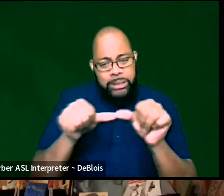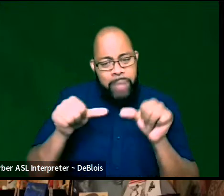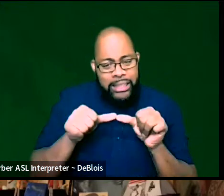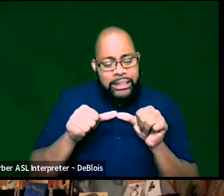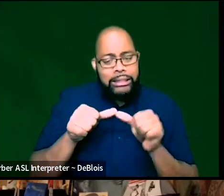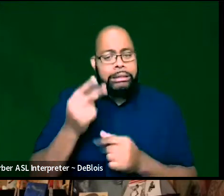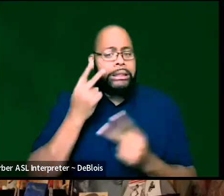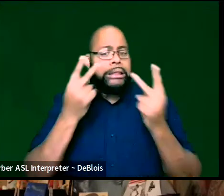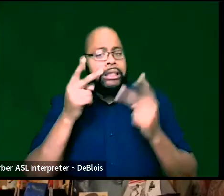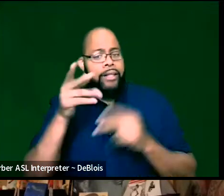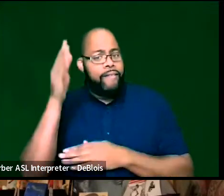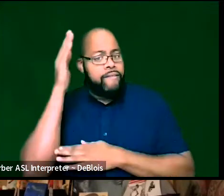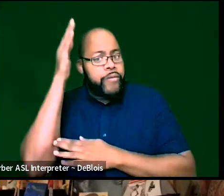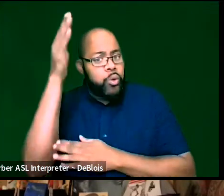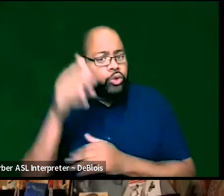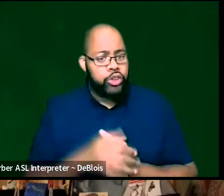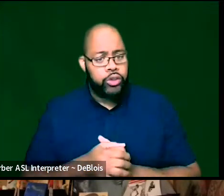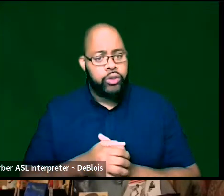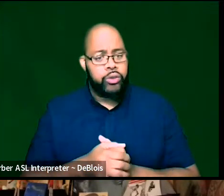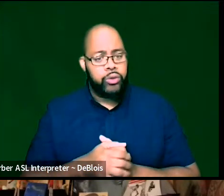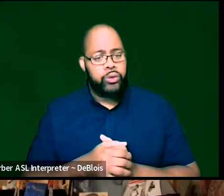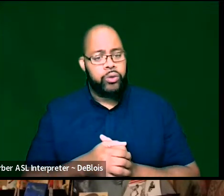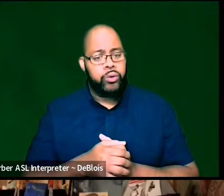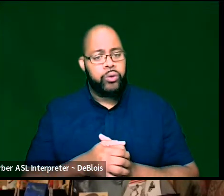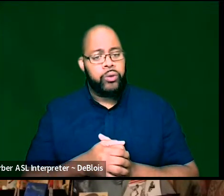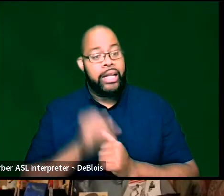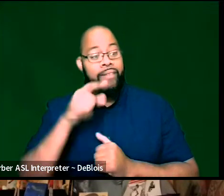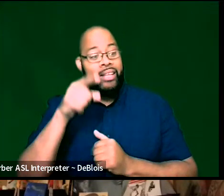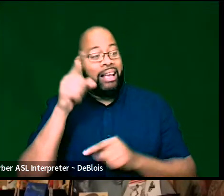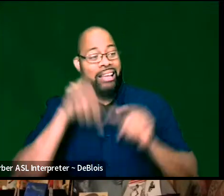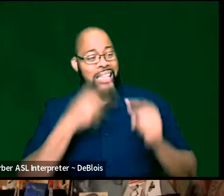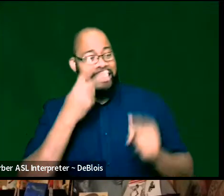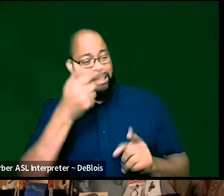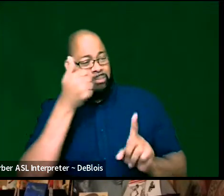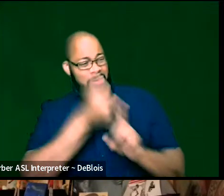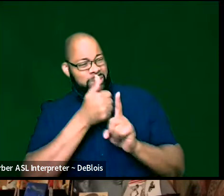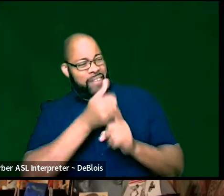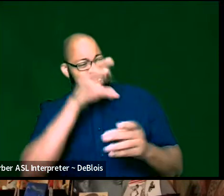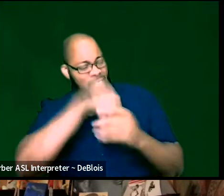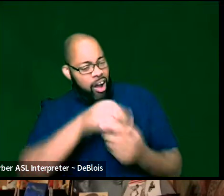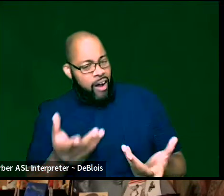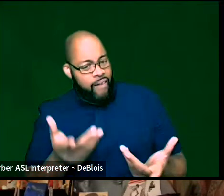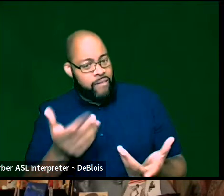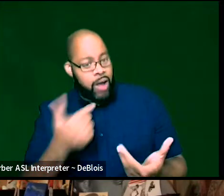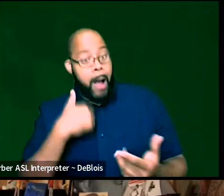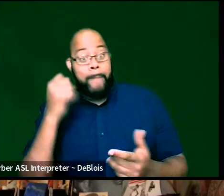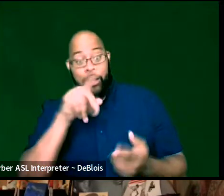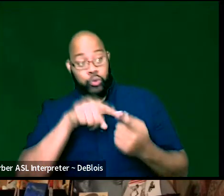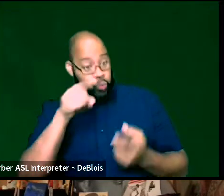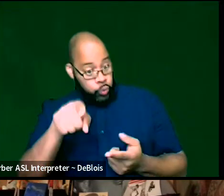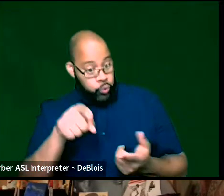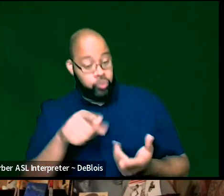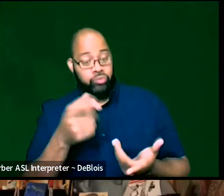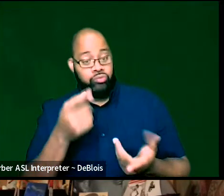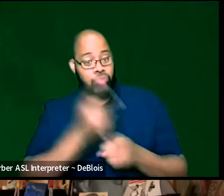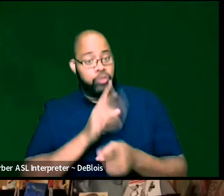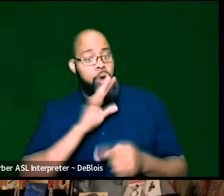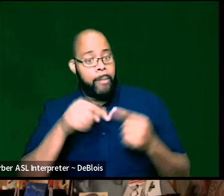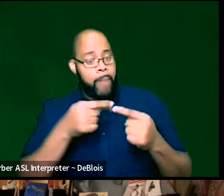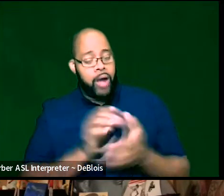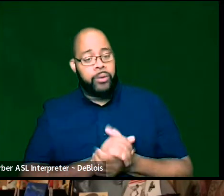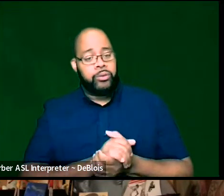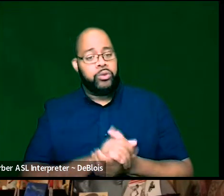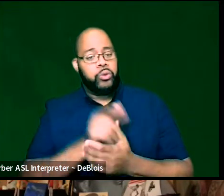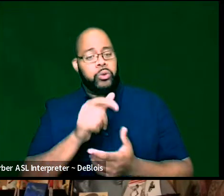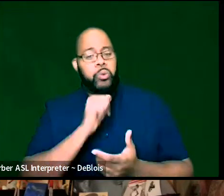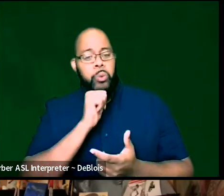and see their futures, if they can't even see themselves, right? When going back to you, right, talking about you